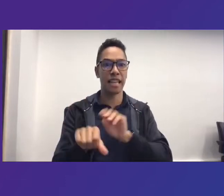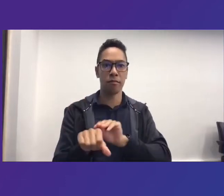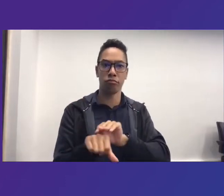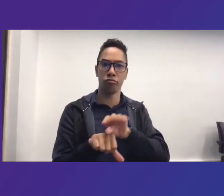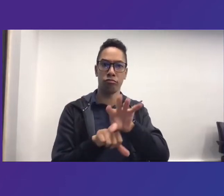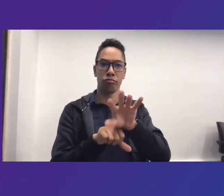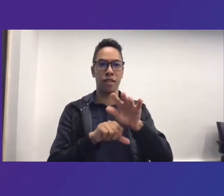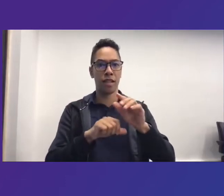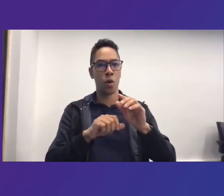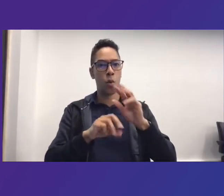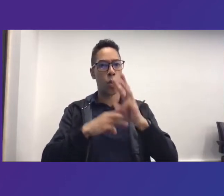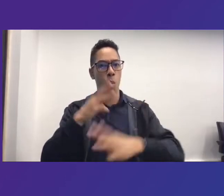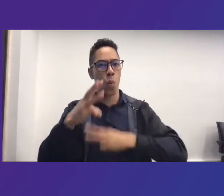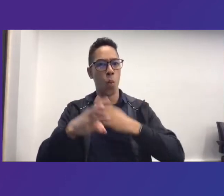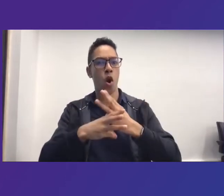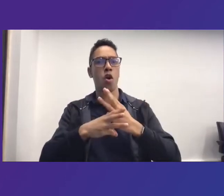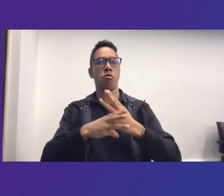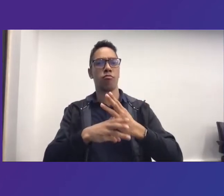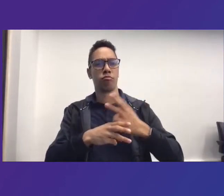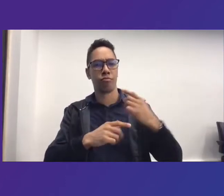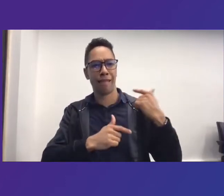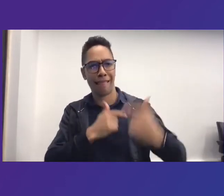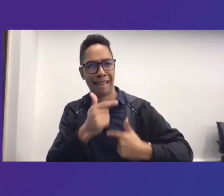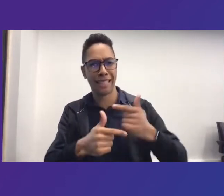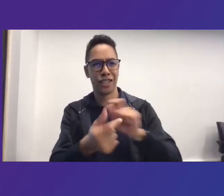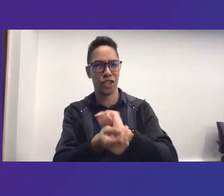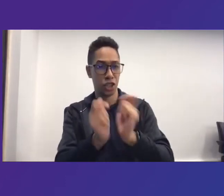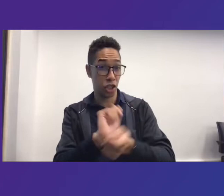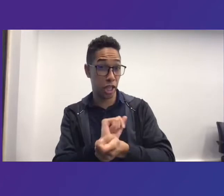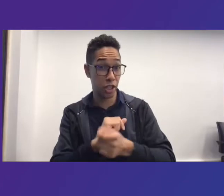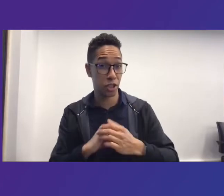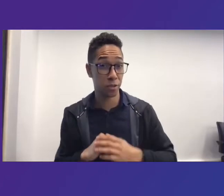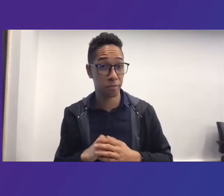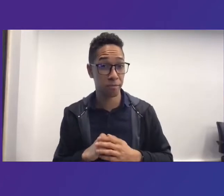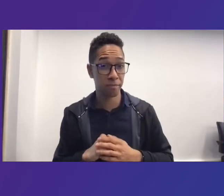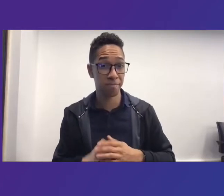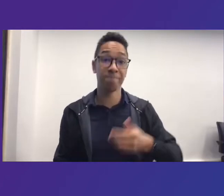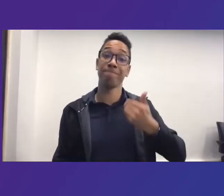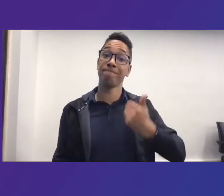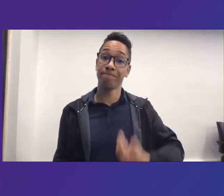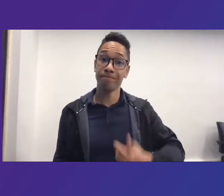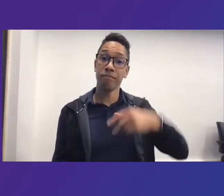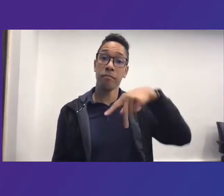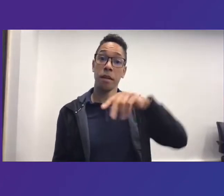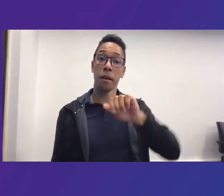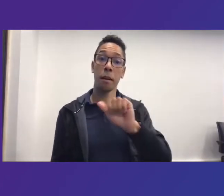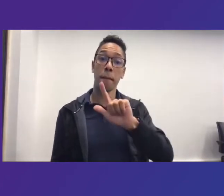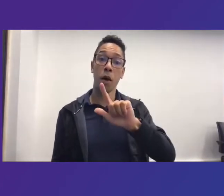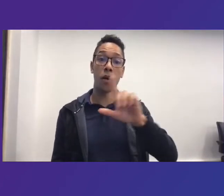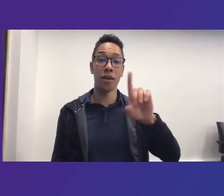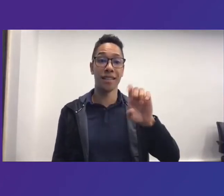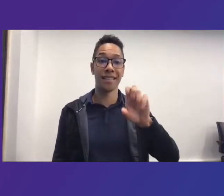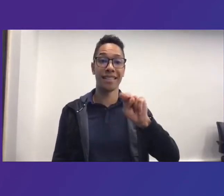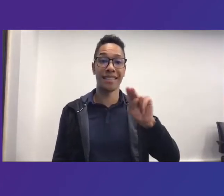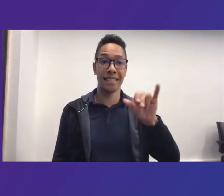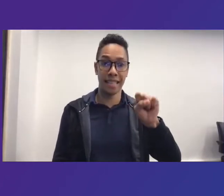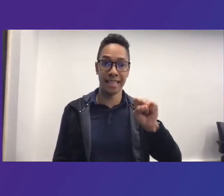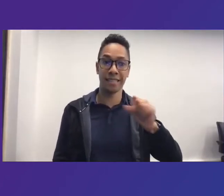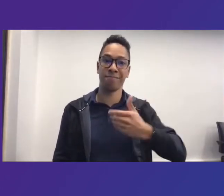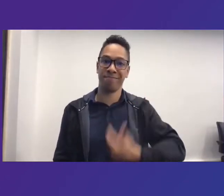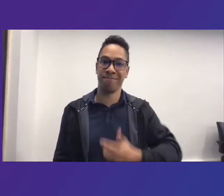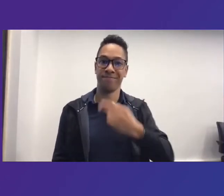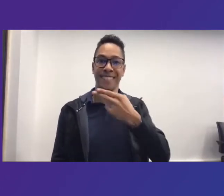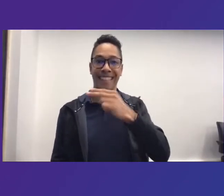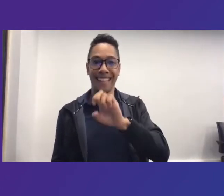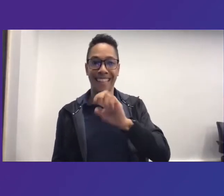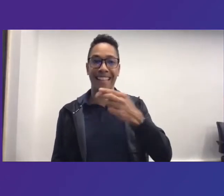world? So welcome again. My name is Paul Dennis. I use he, him, his pronouns.